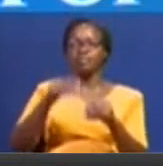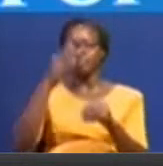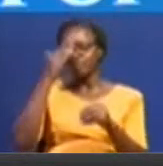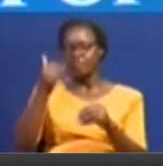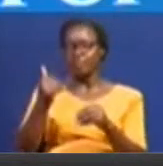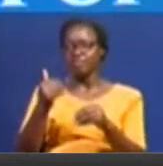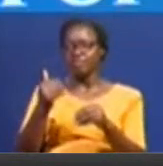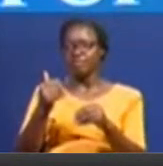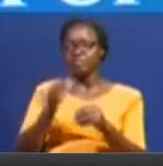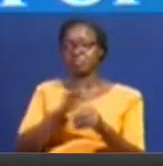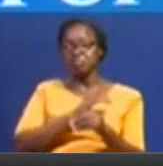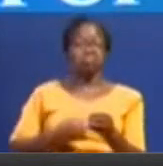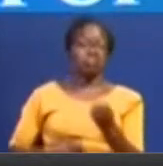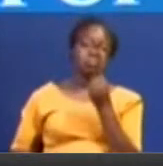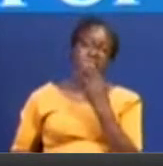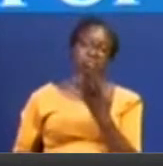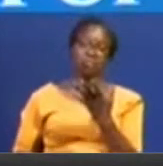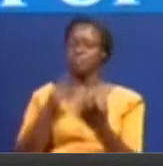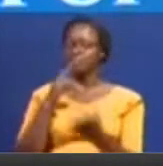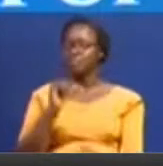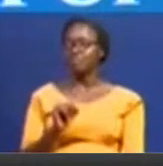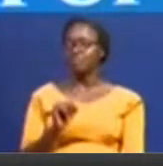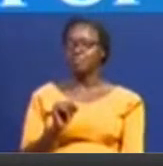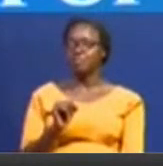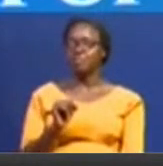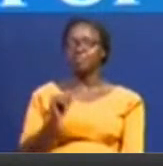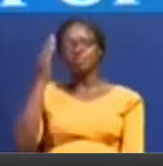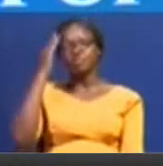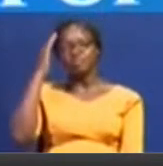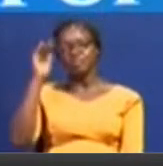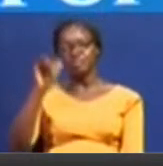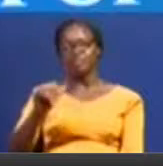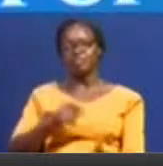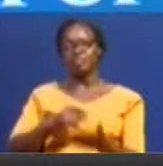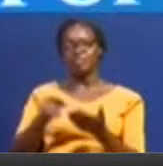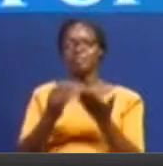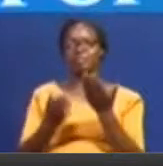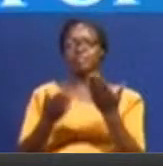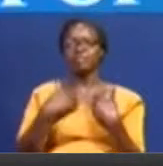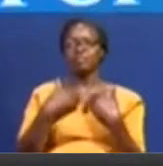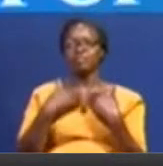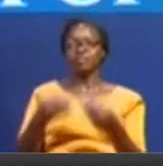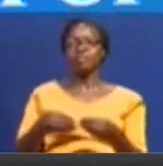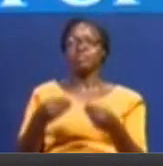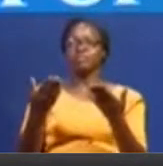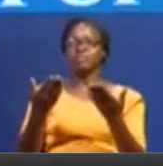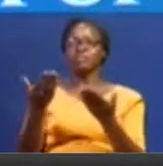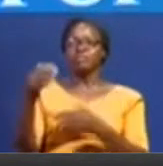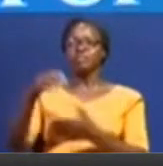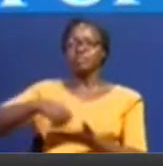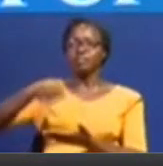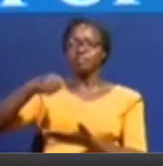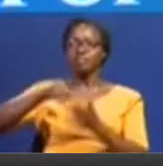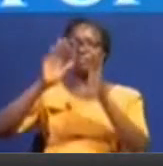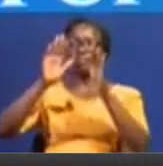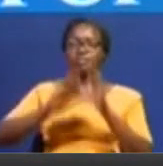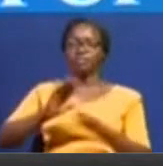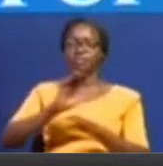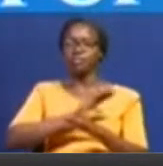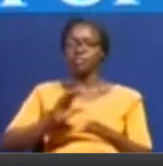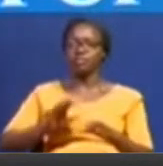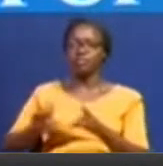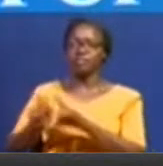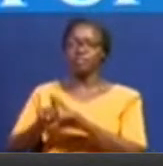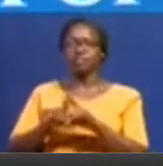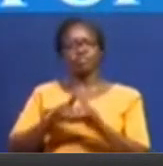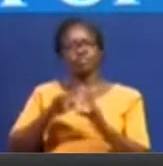been no commission, and so whereas we are aware that the secretariat may have presented a budget, it is important for the commission also